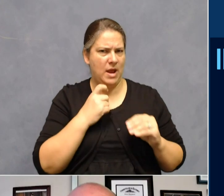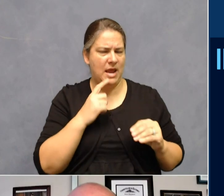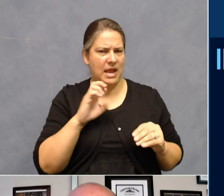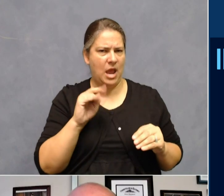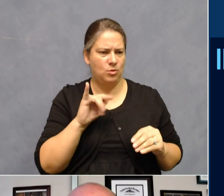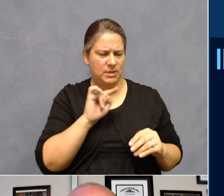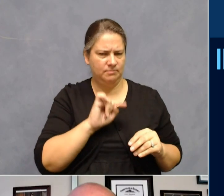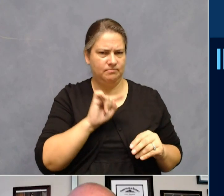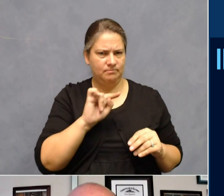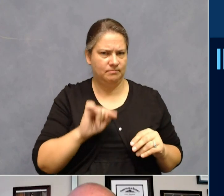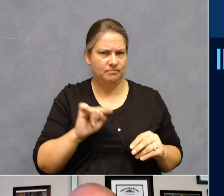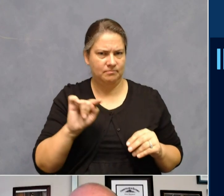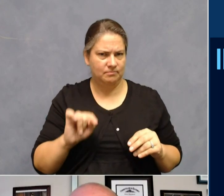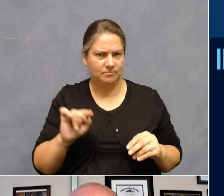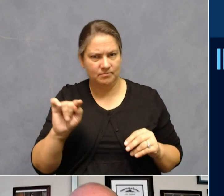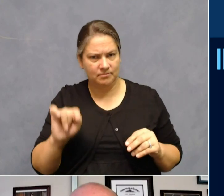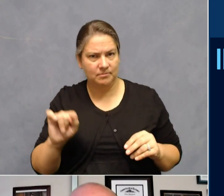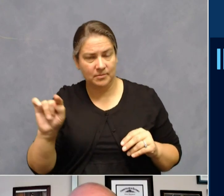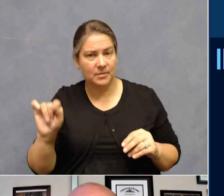affects continues to change.